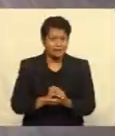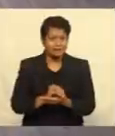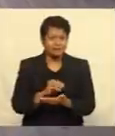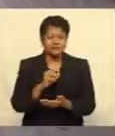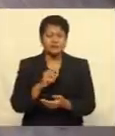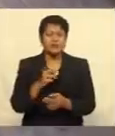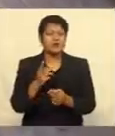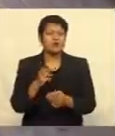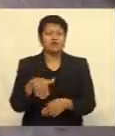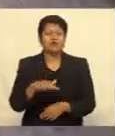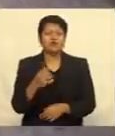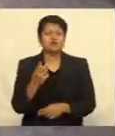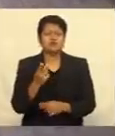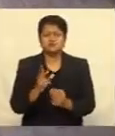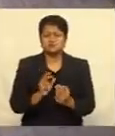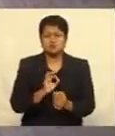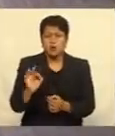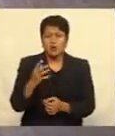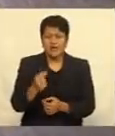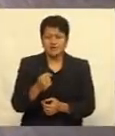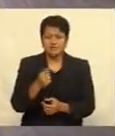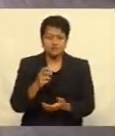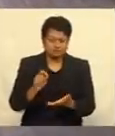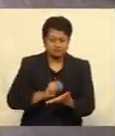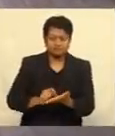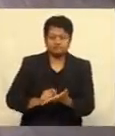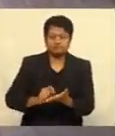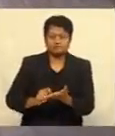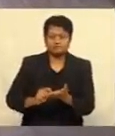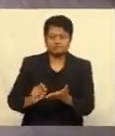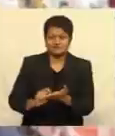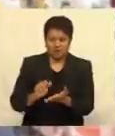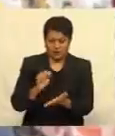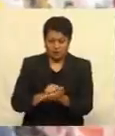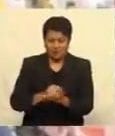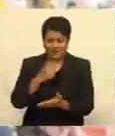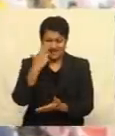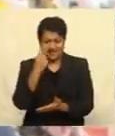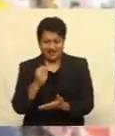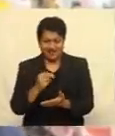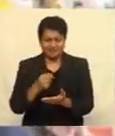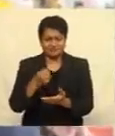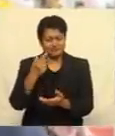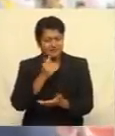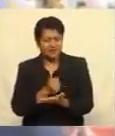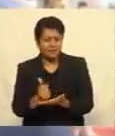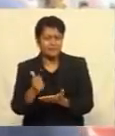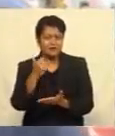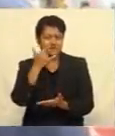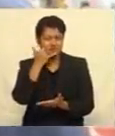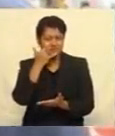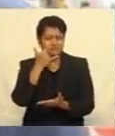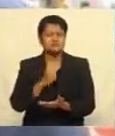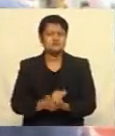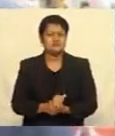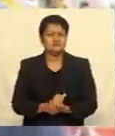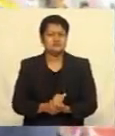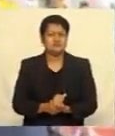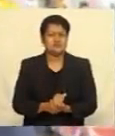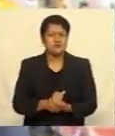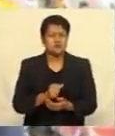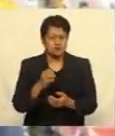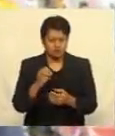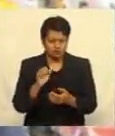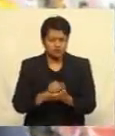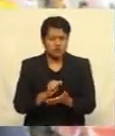the app need to register their details before entering any shops. Most of the shops are open and they're adhering to the rules